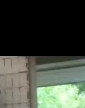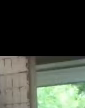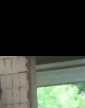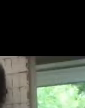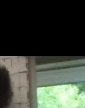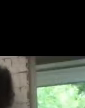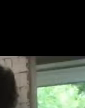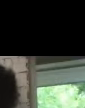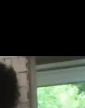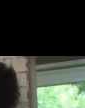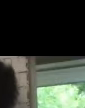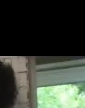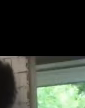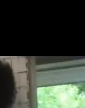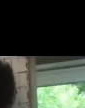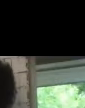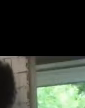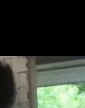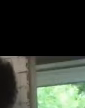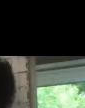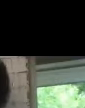much. Have a great evening. Bye-bye now.